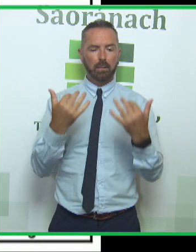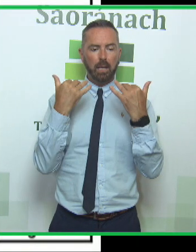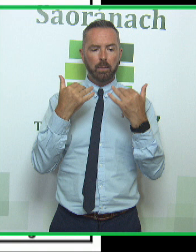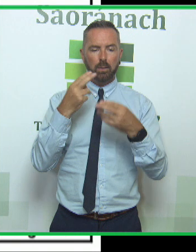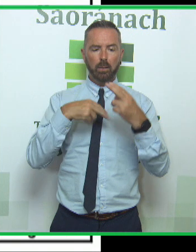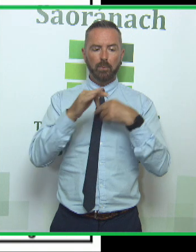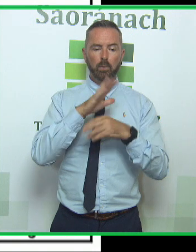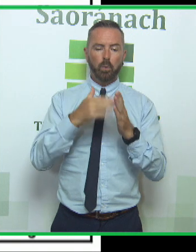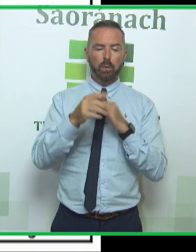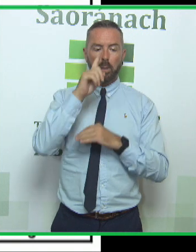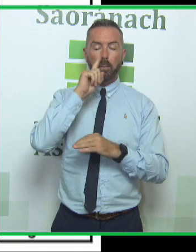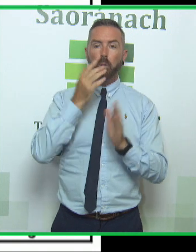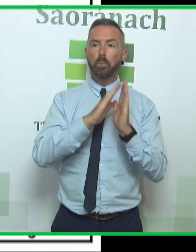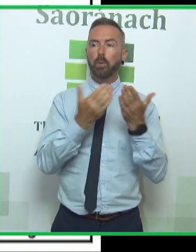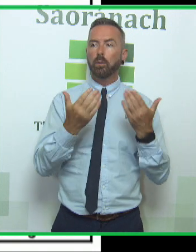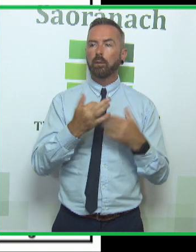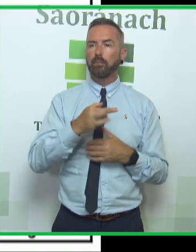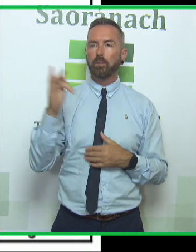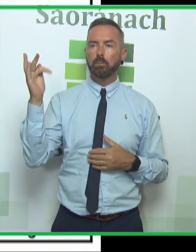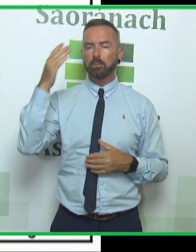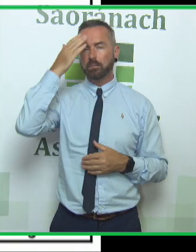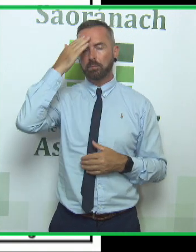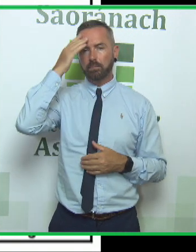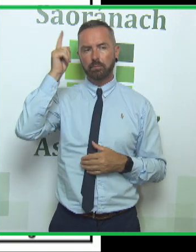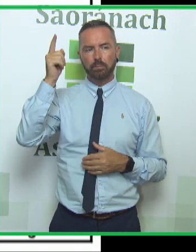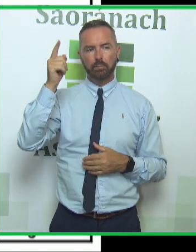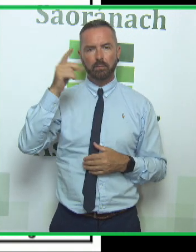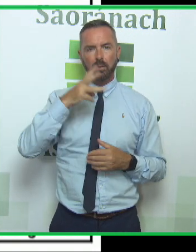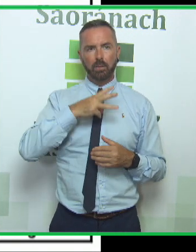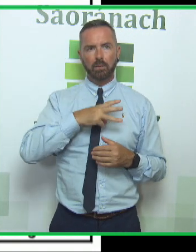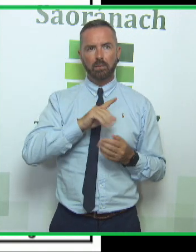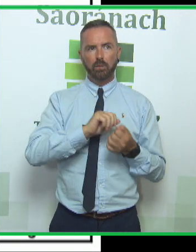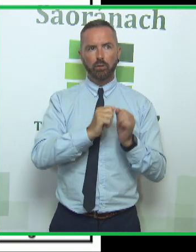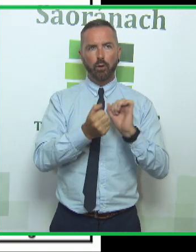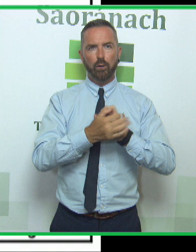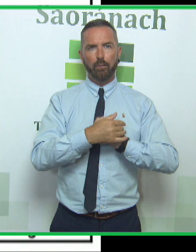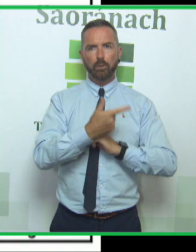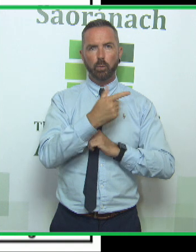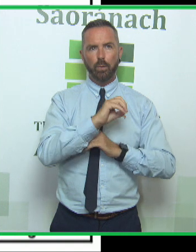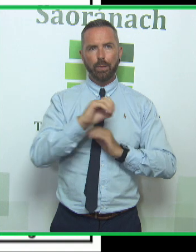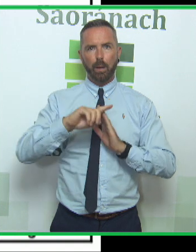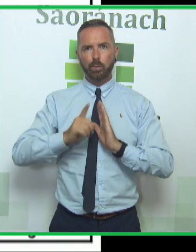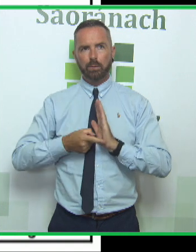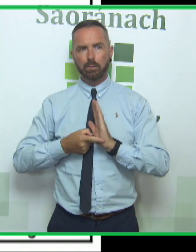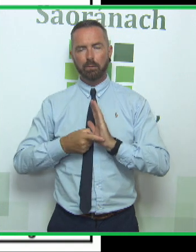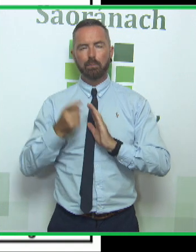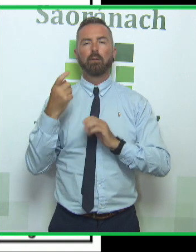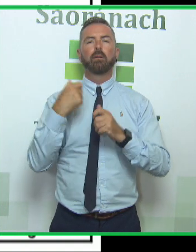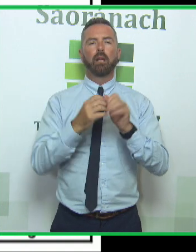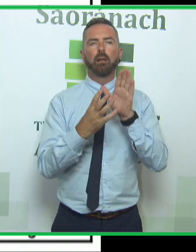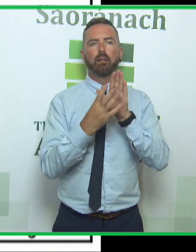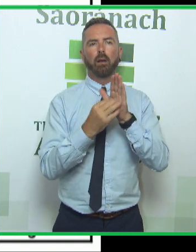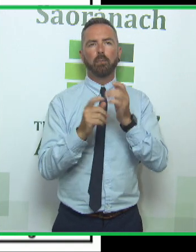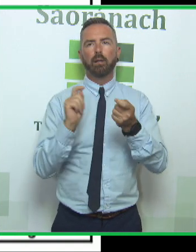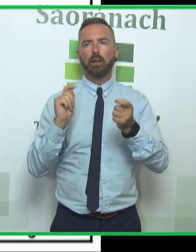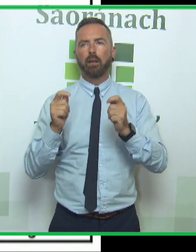Blue Book, which was around from the kind of the turn of the millennium. It then was somewhat replicated in